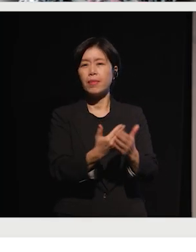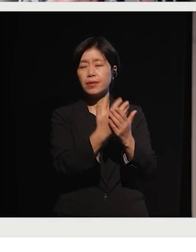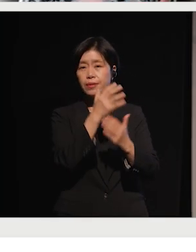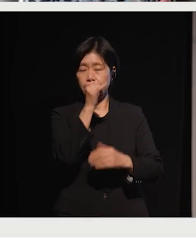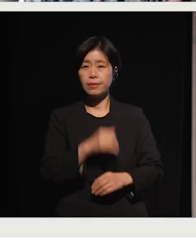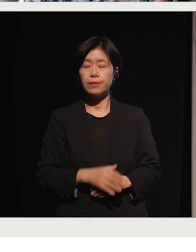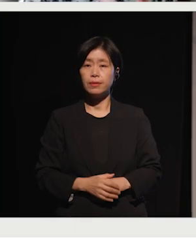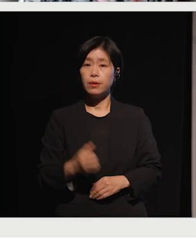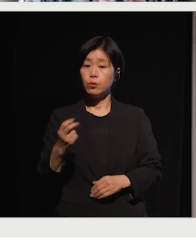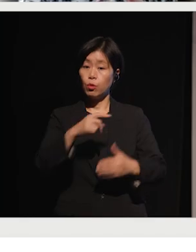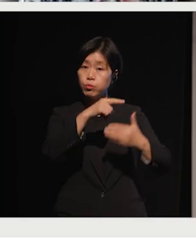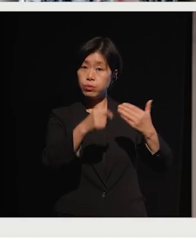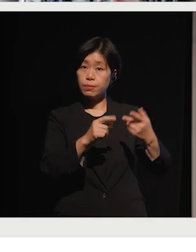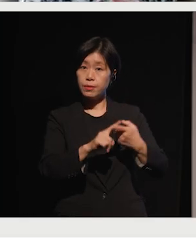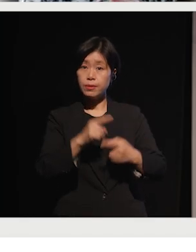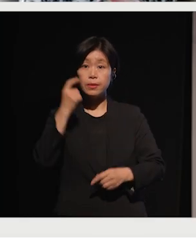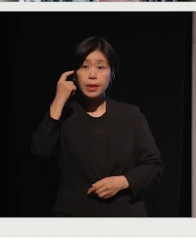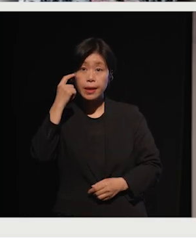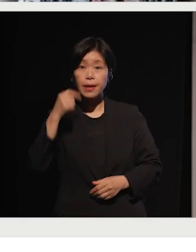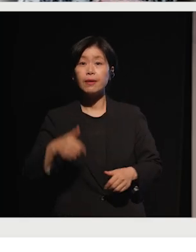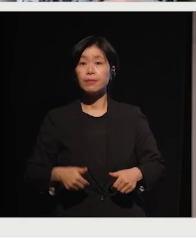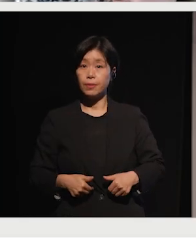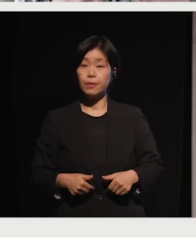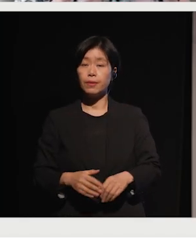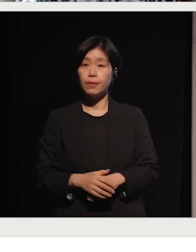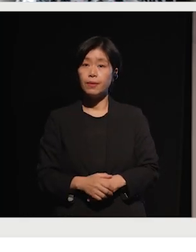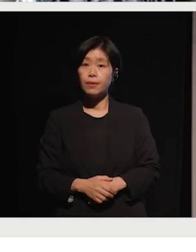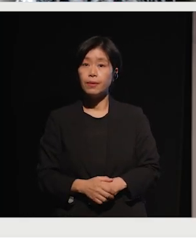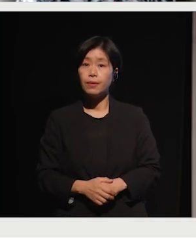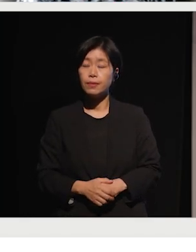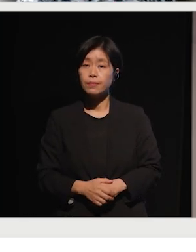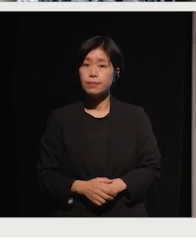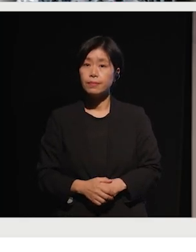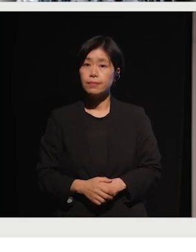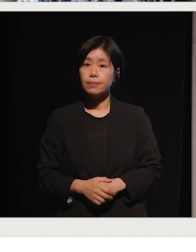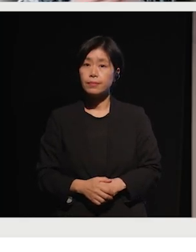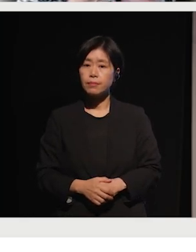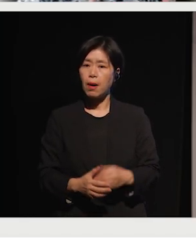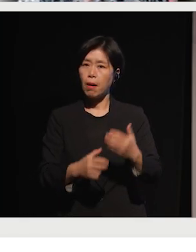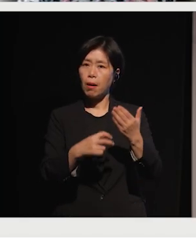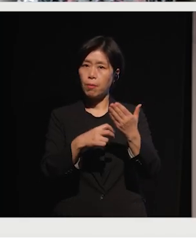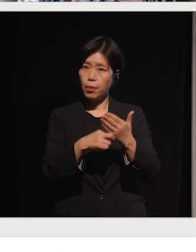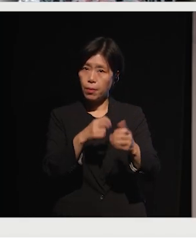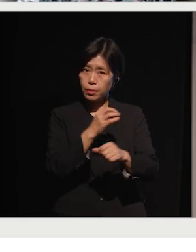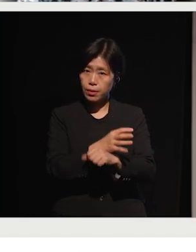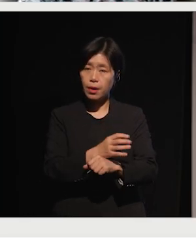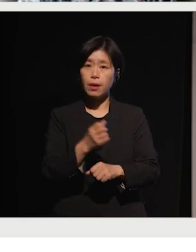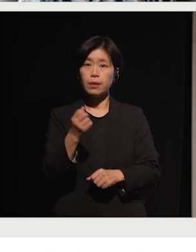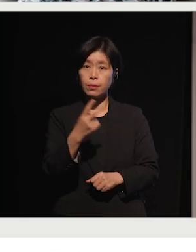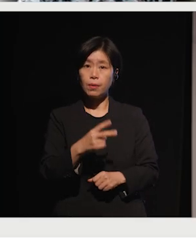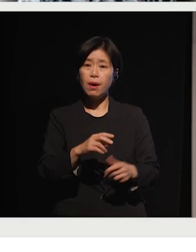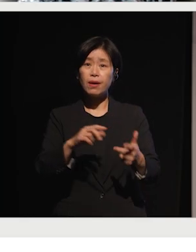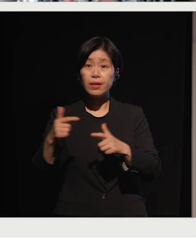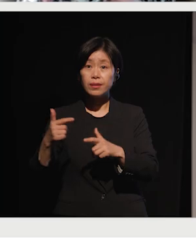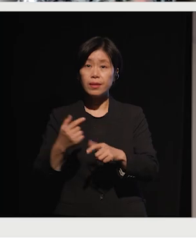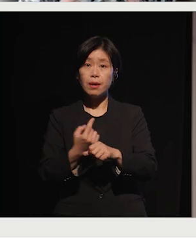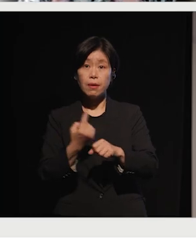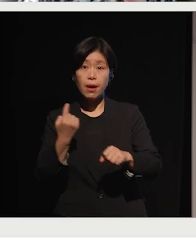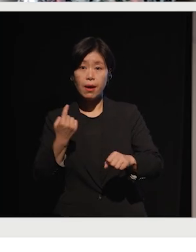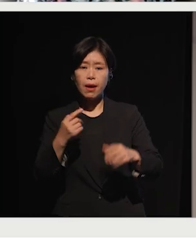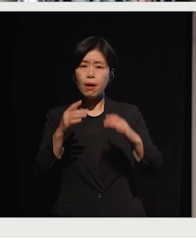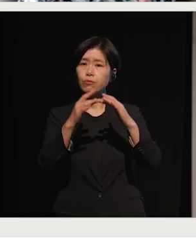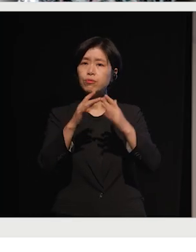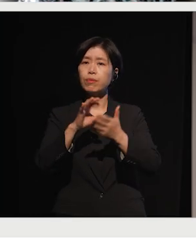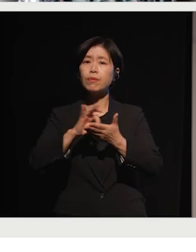that's live accessibility services, ticketing. Not all of the Smithsonian museums have ticketing